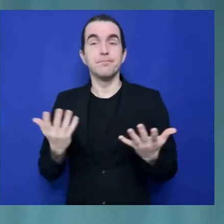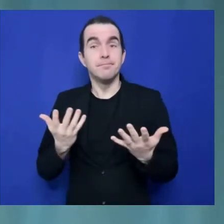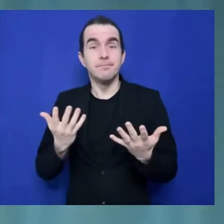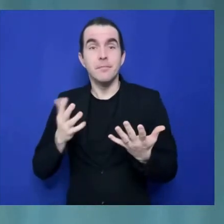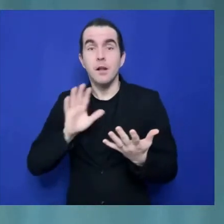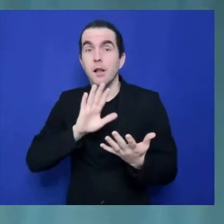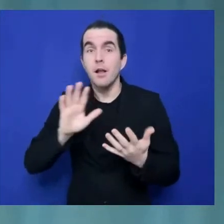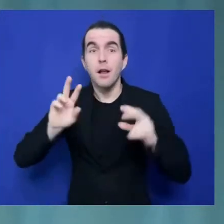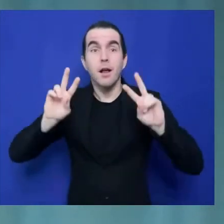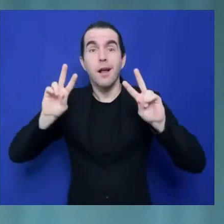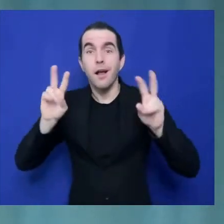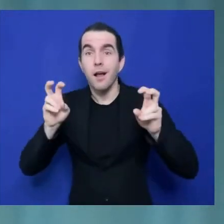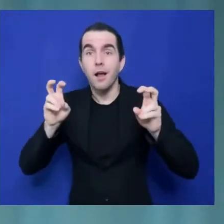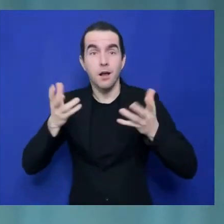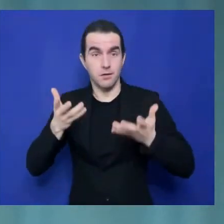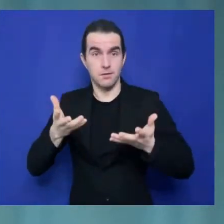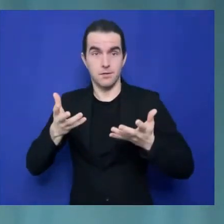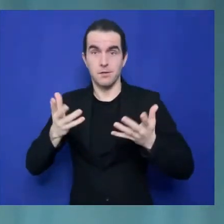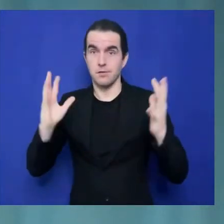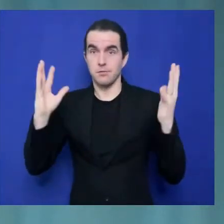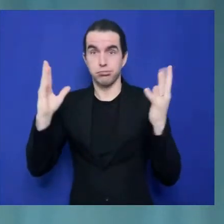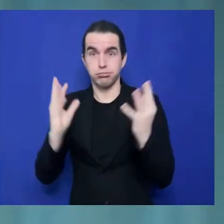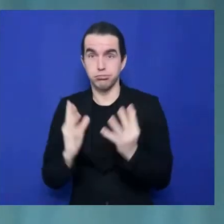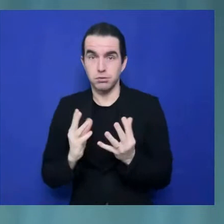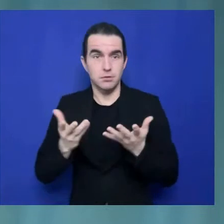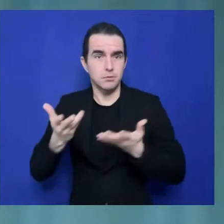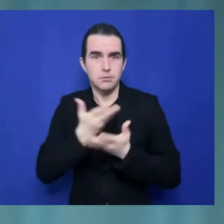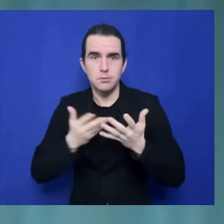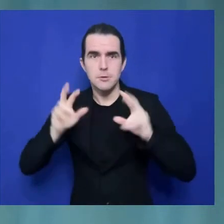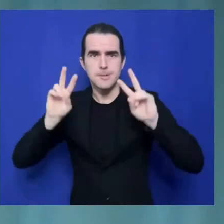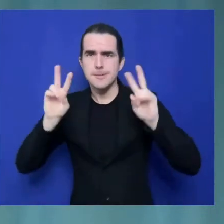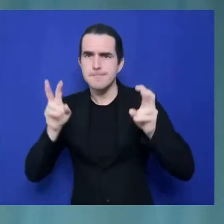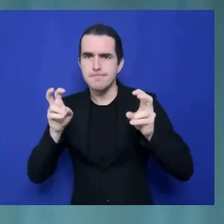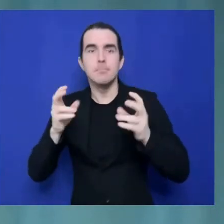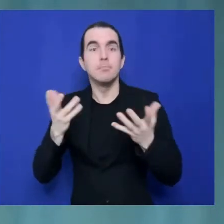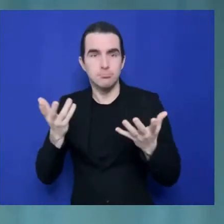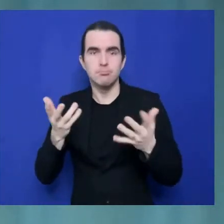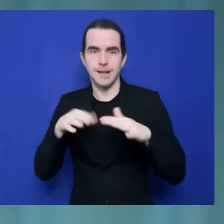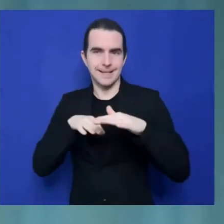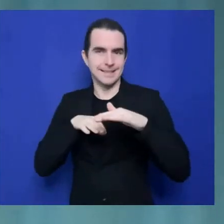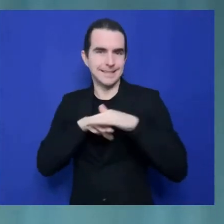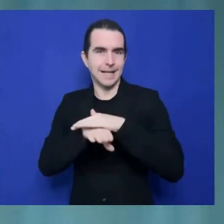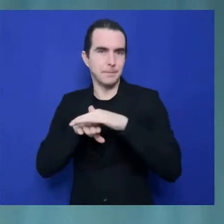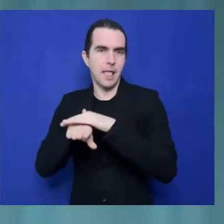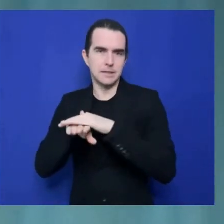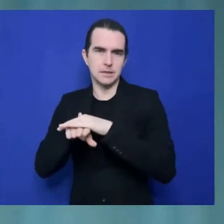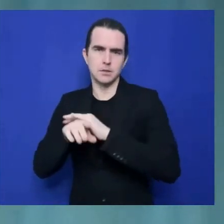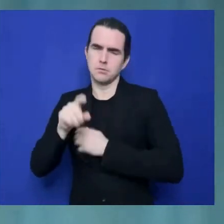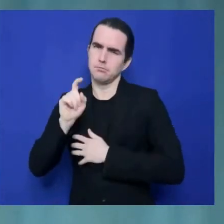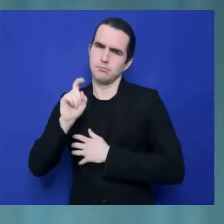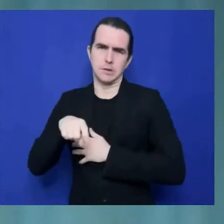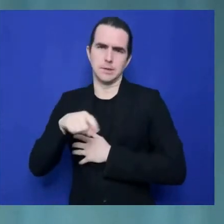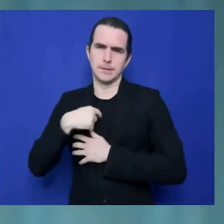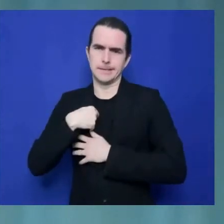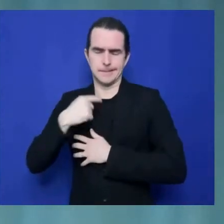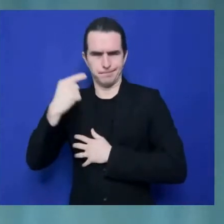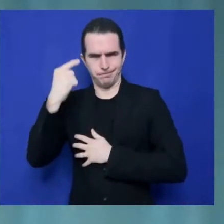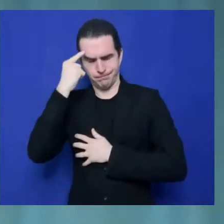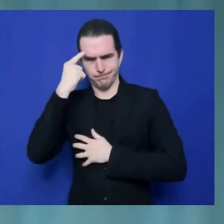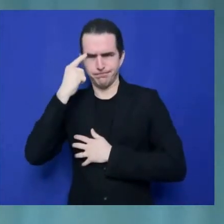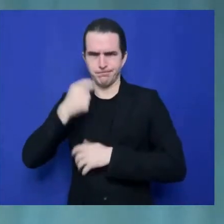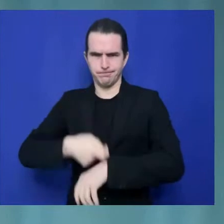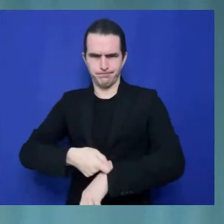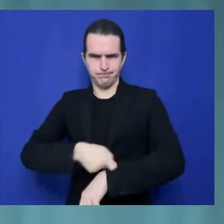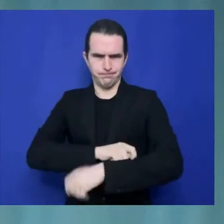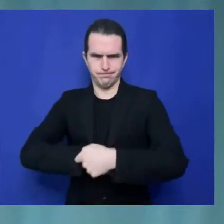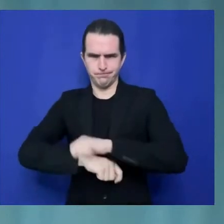participate equally in all aspects of life, as enshrined in Article 9 of the Convention of the Rights of People with